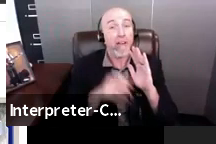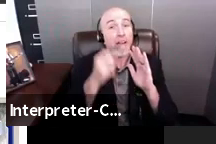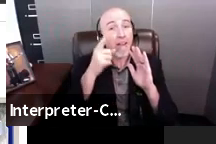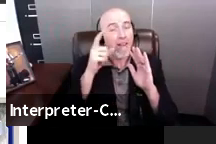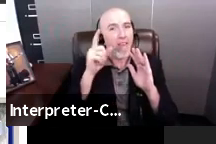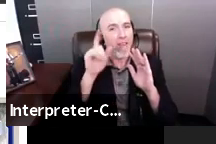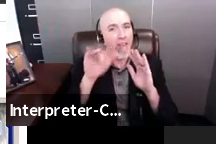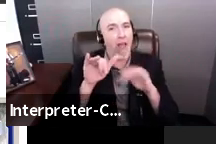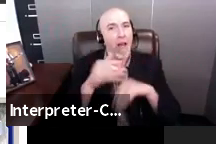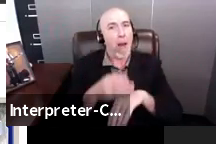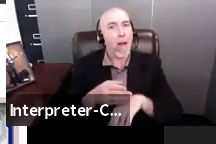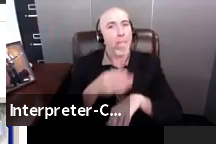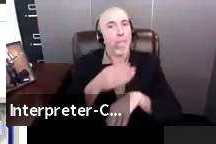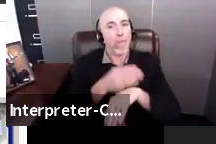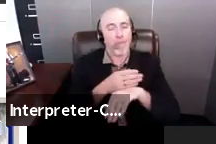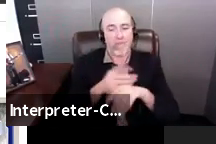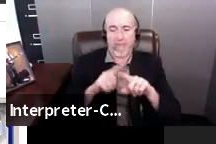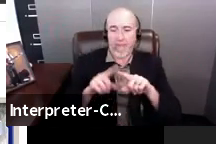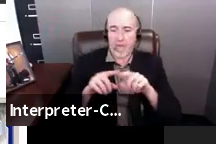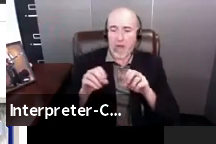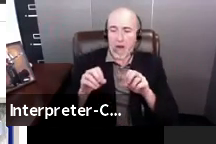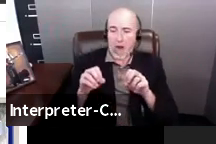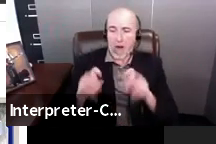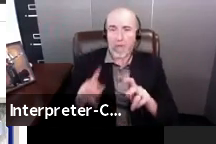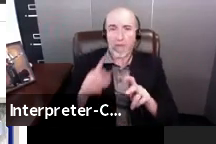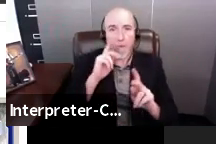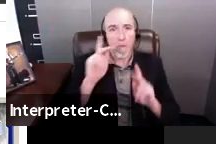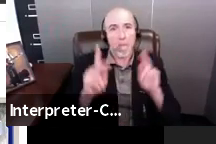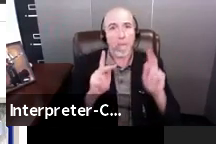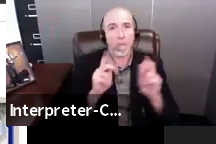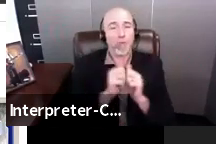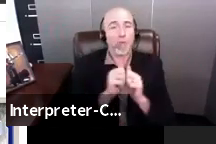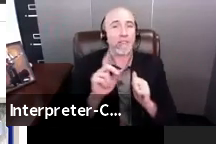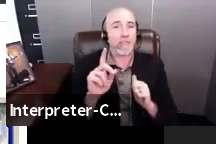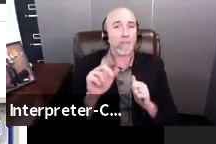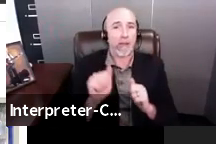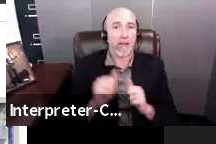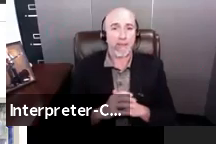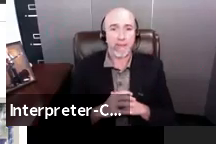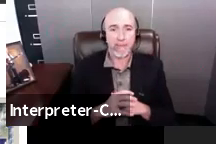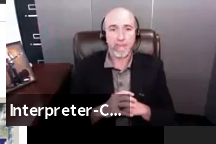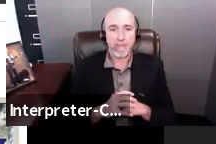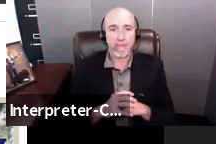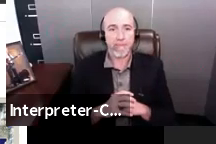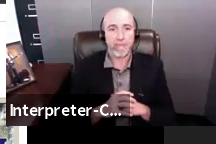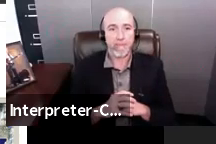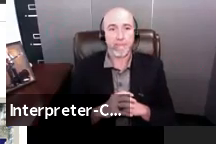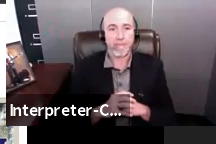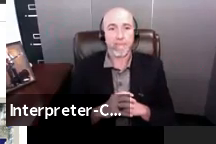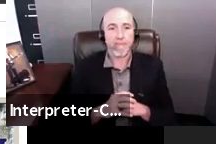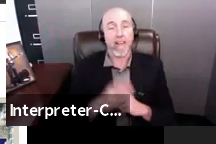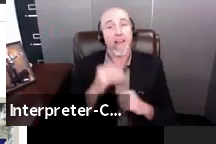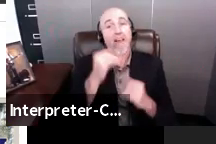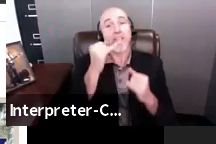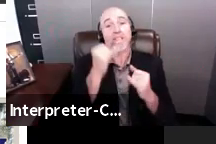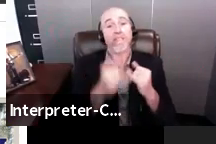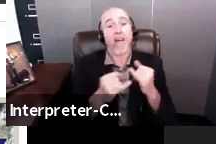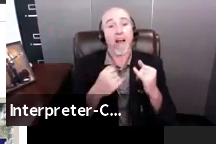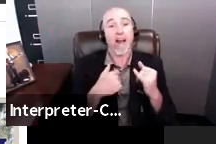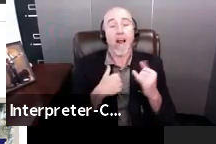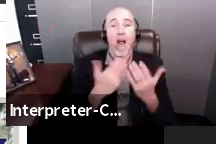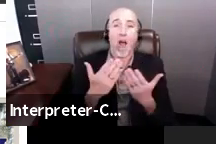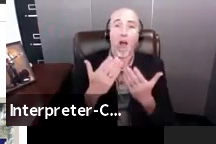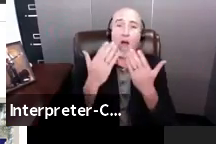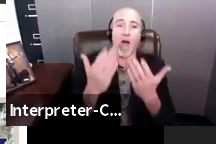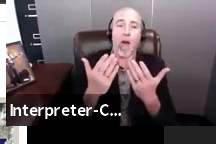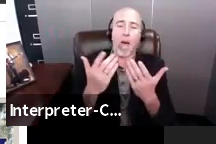improve opportunities for persons with disabilities. And finally, I